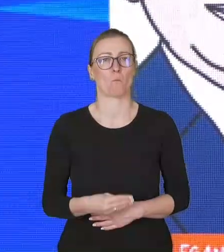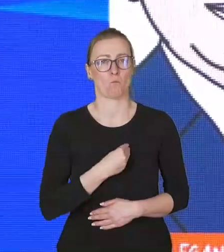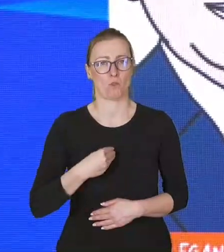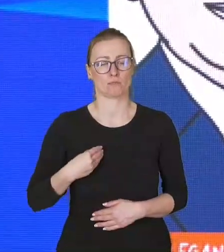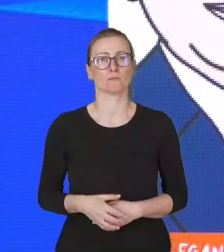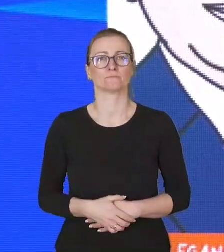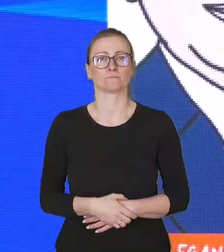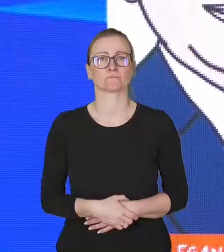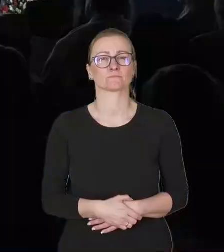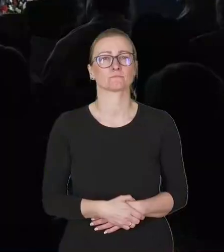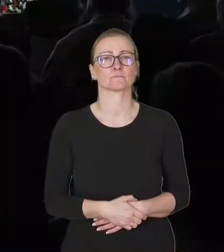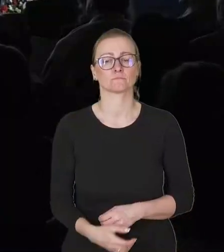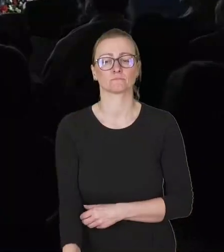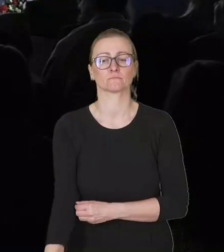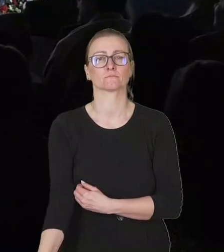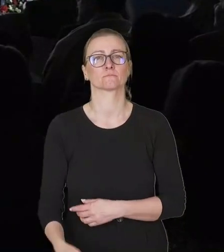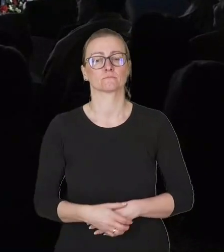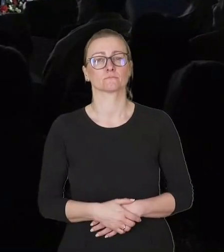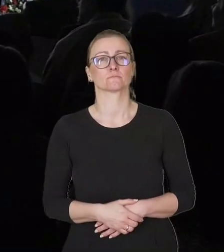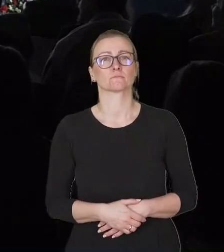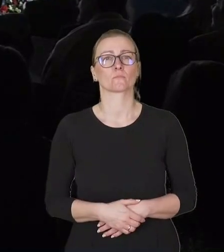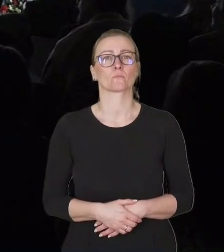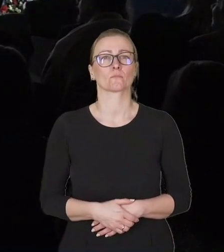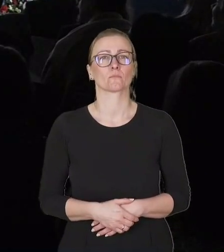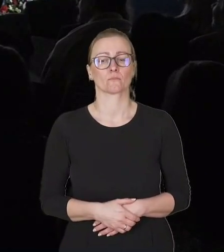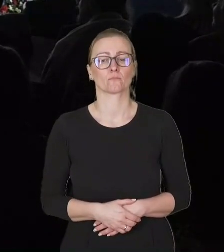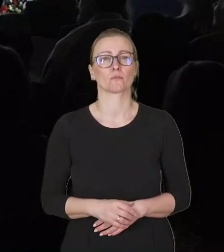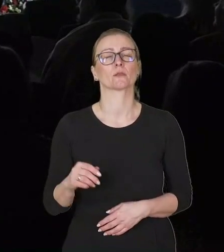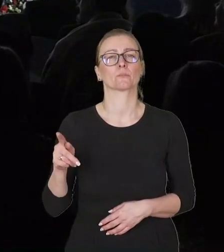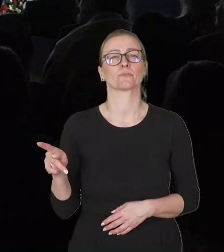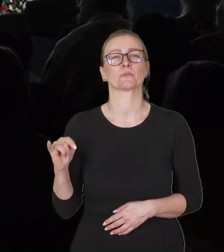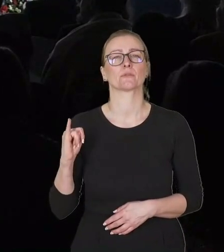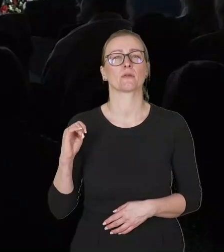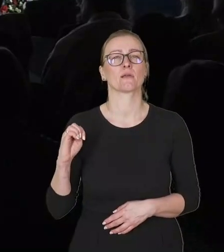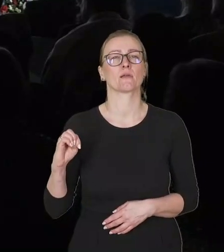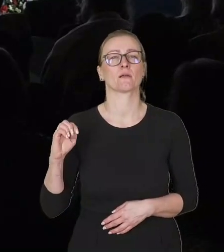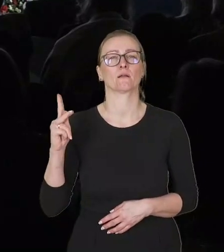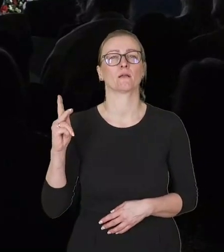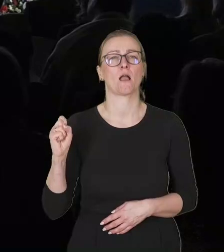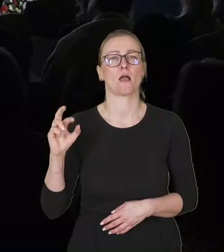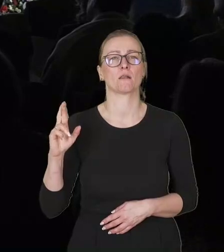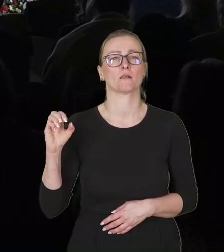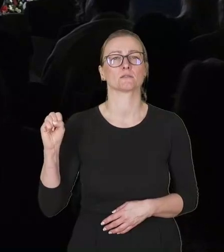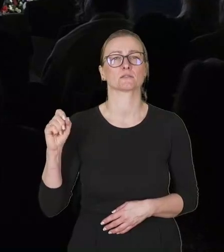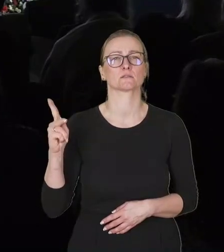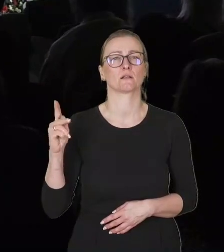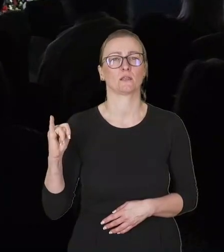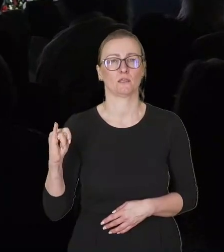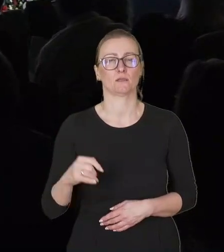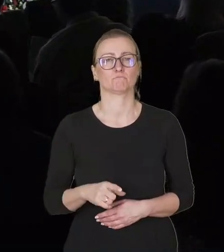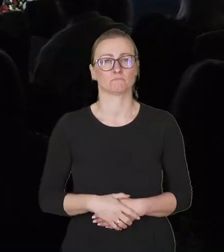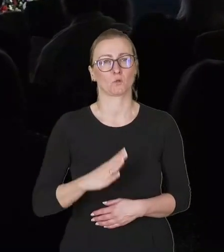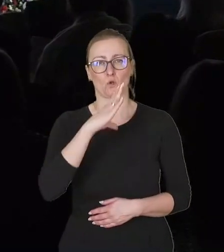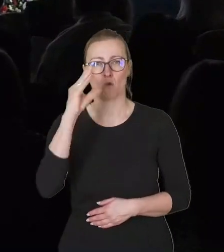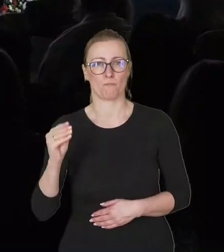with Łukasz Piekarski, the only one representative of the company here. Łukasz Piekarski is a member of the management